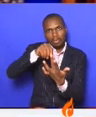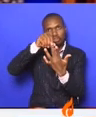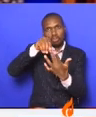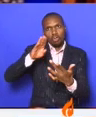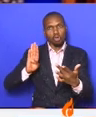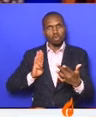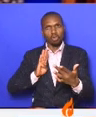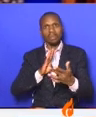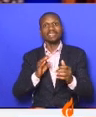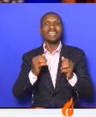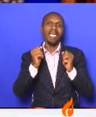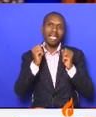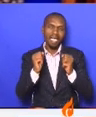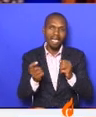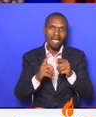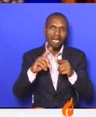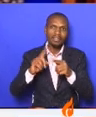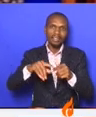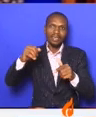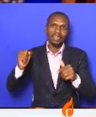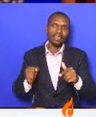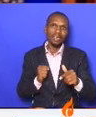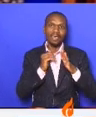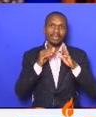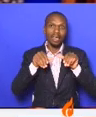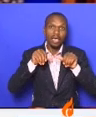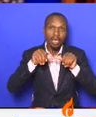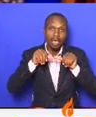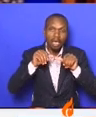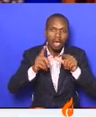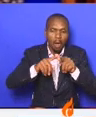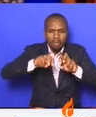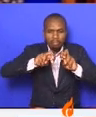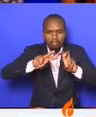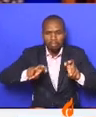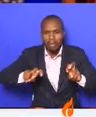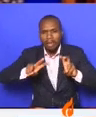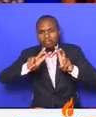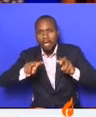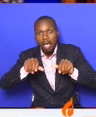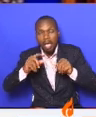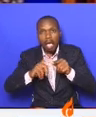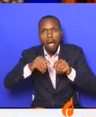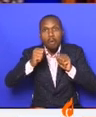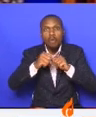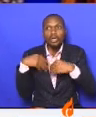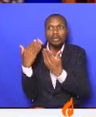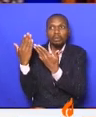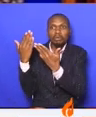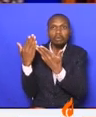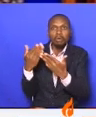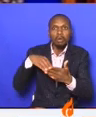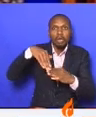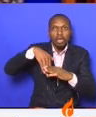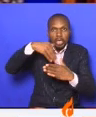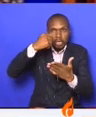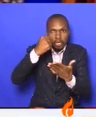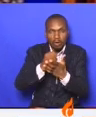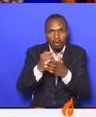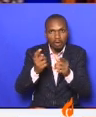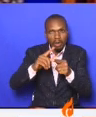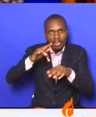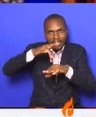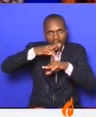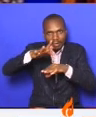defeated. The senate will therefore proceed with the investigation of the proposed removal from office by impeachment of